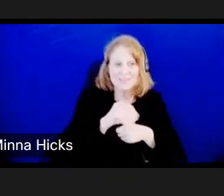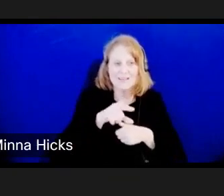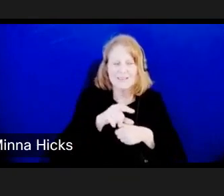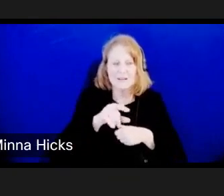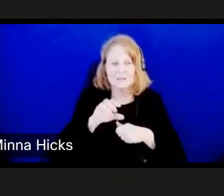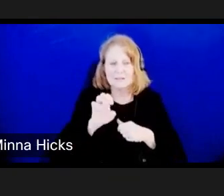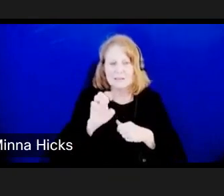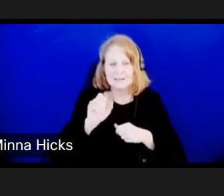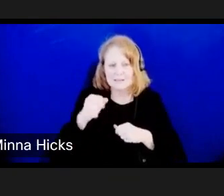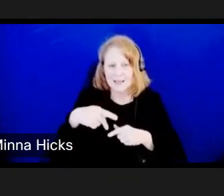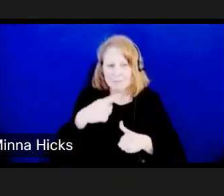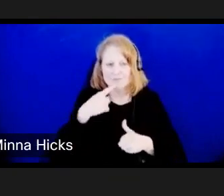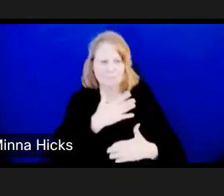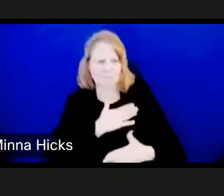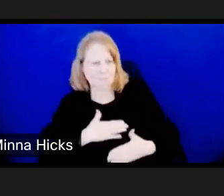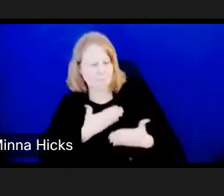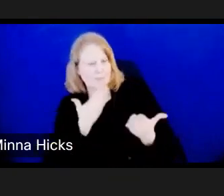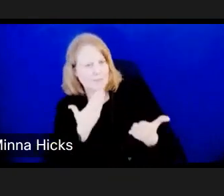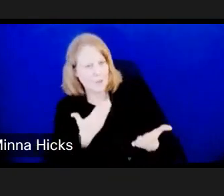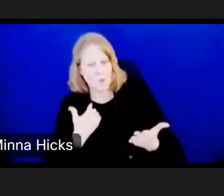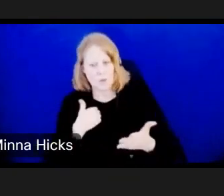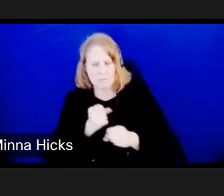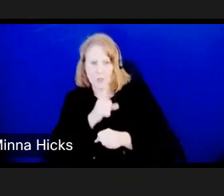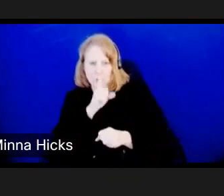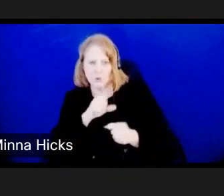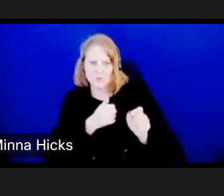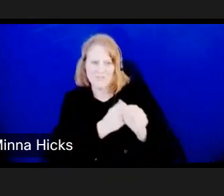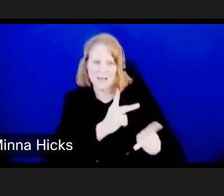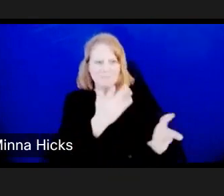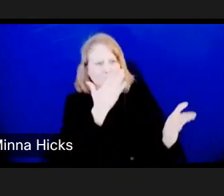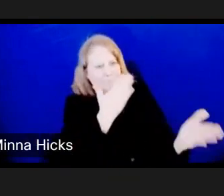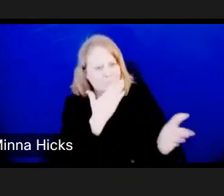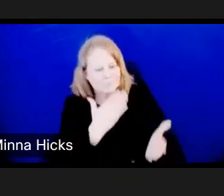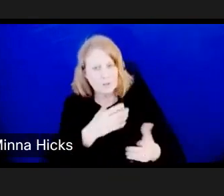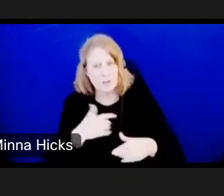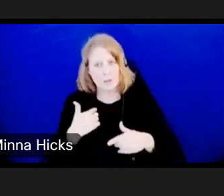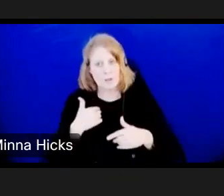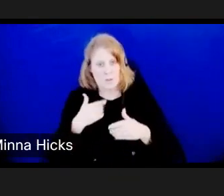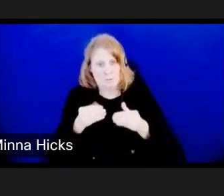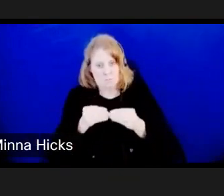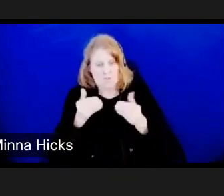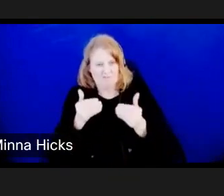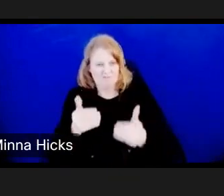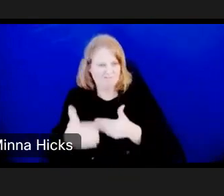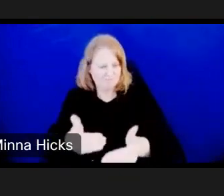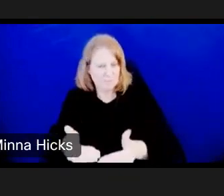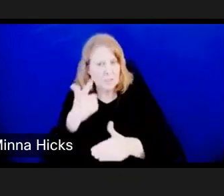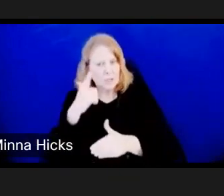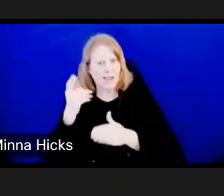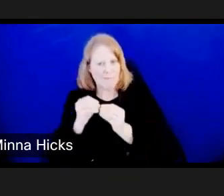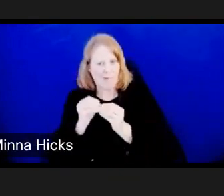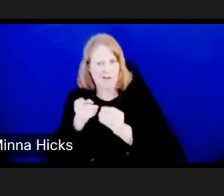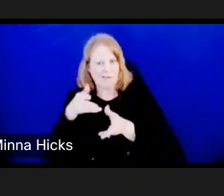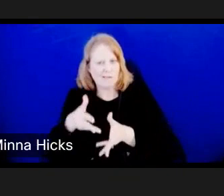will do. appreciated, and we'll make sure to follow up. Okay, we're going to move. We have a few more questions for folks. Hopefully the DDOT